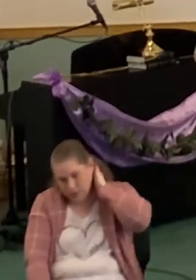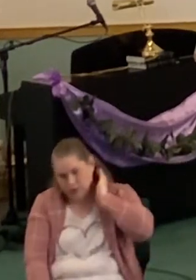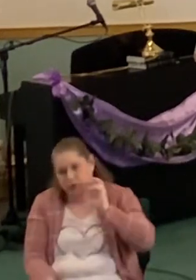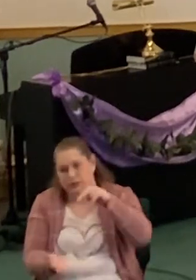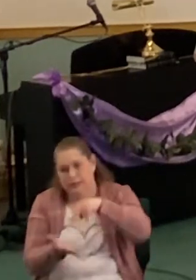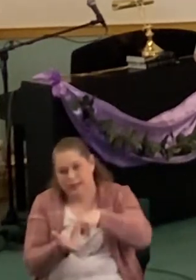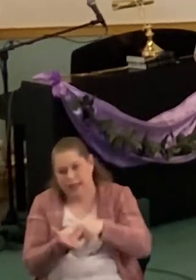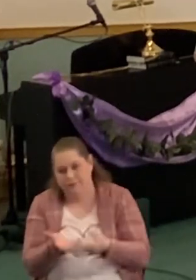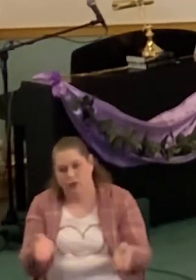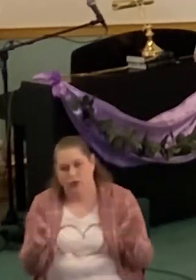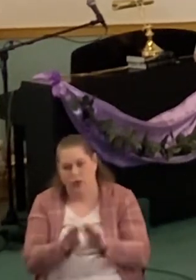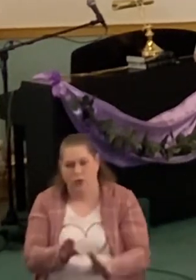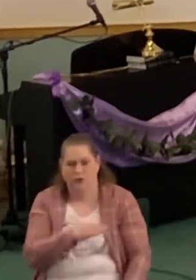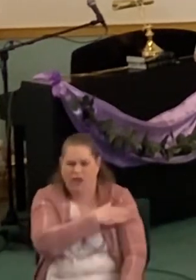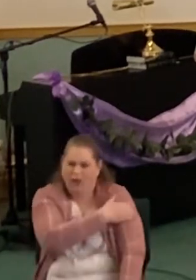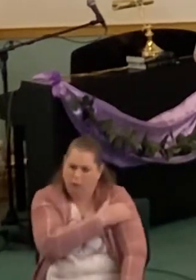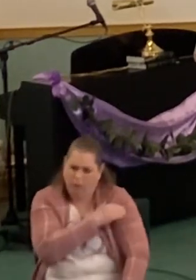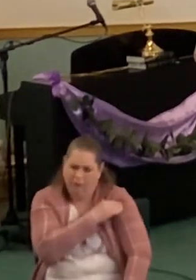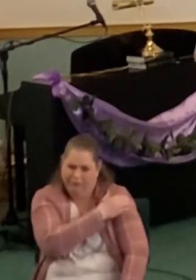benediction.